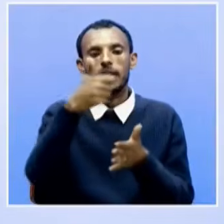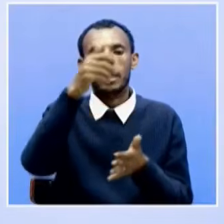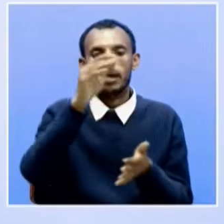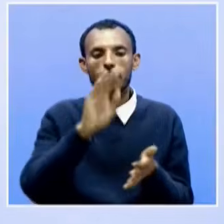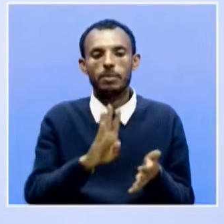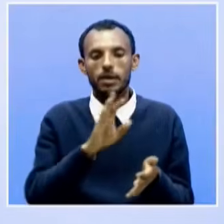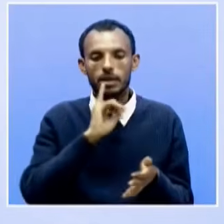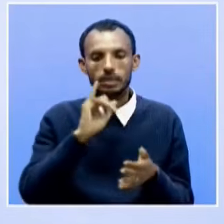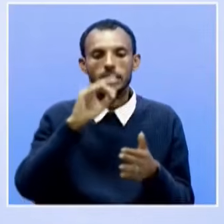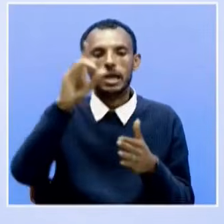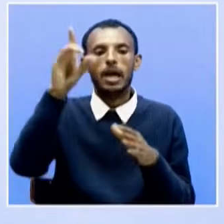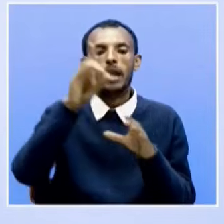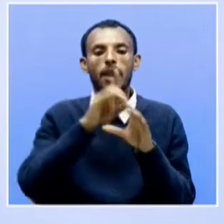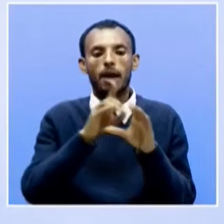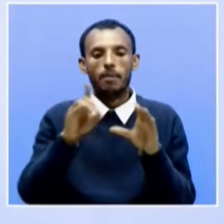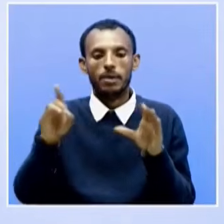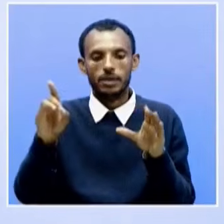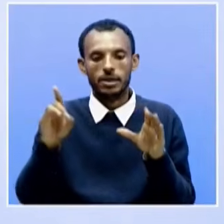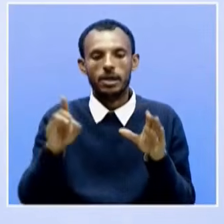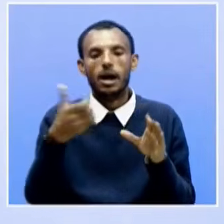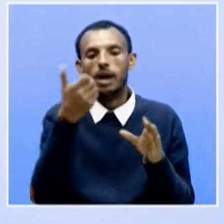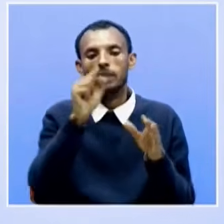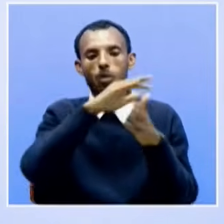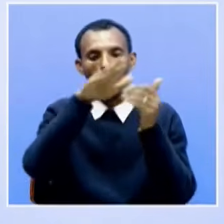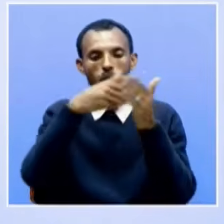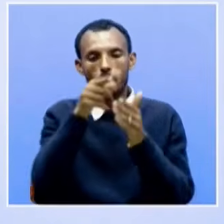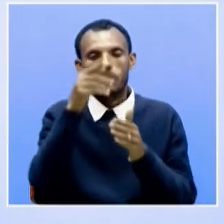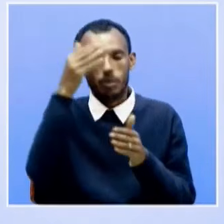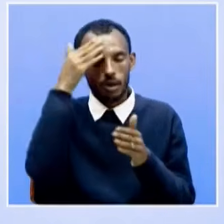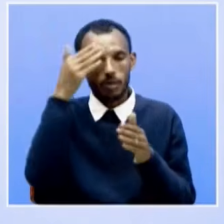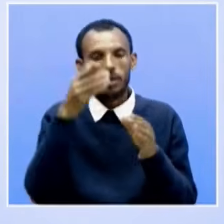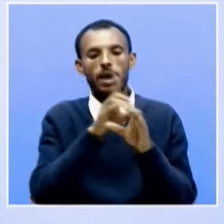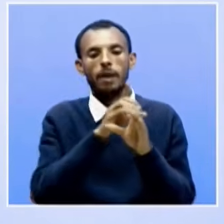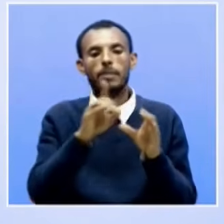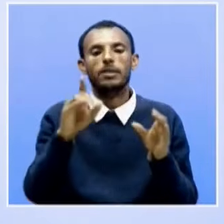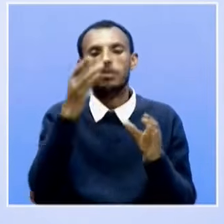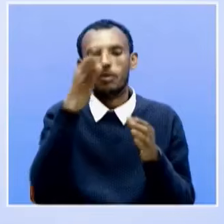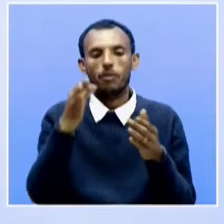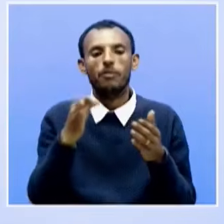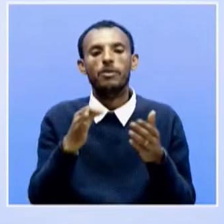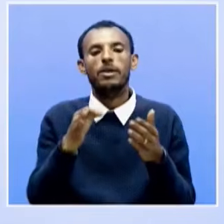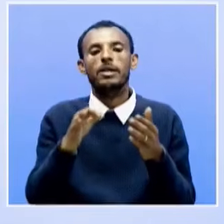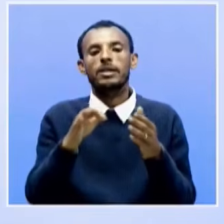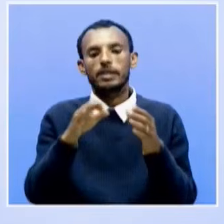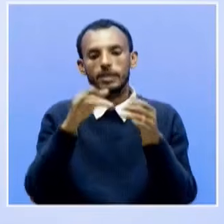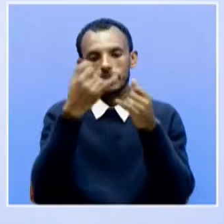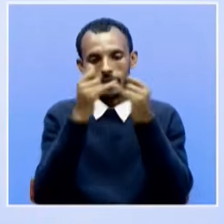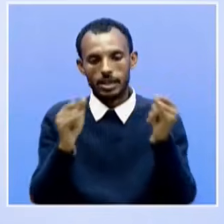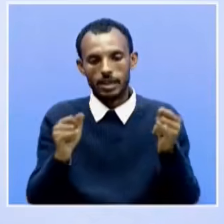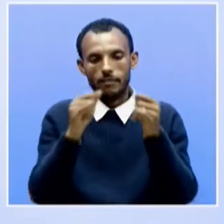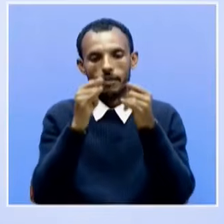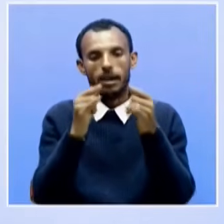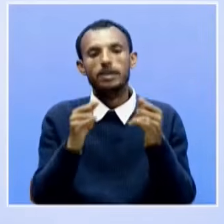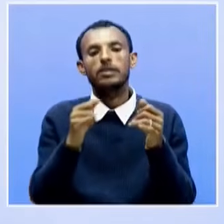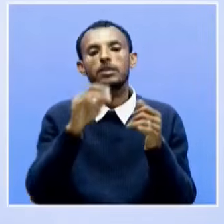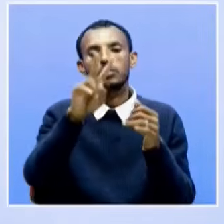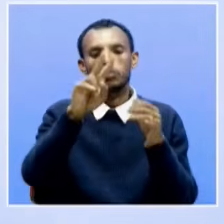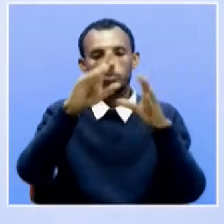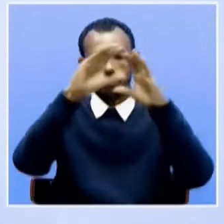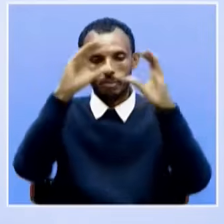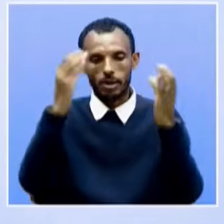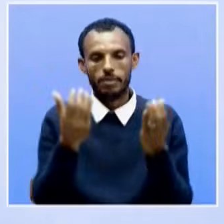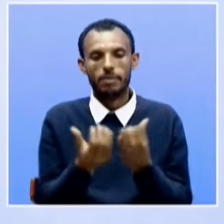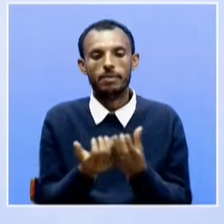is the diameter. As you all know, the diameter of a circle divides the circle into two